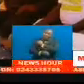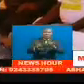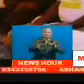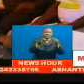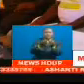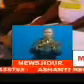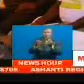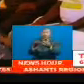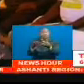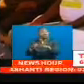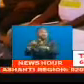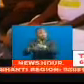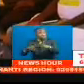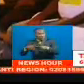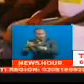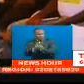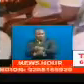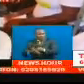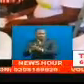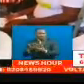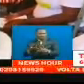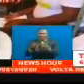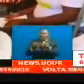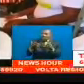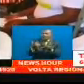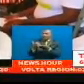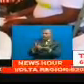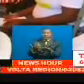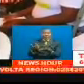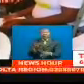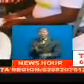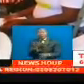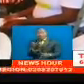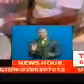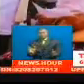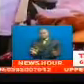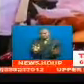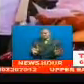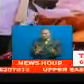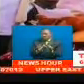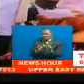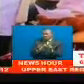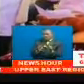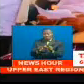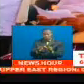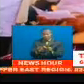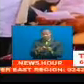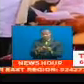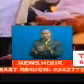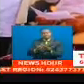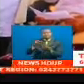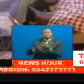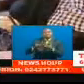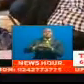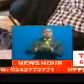across the country. The purpose is basically to alleviate short-term poverty and encourage long-term human capital development. The